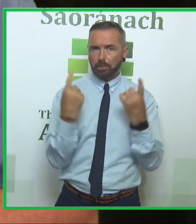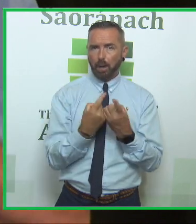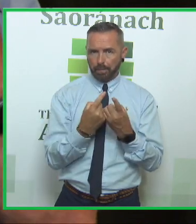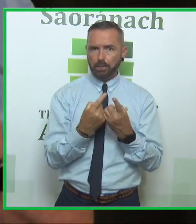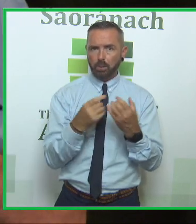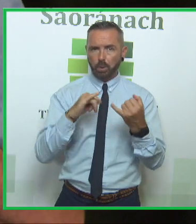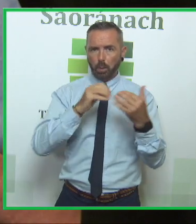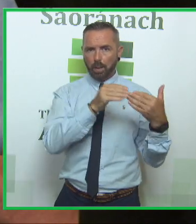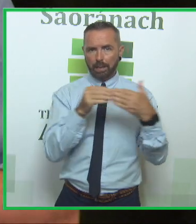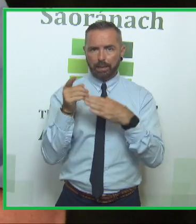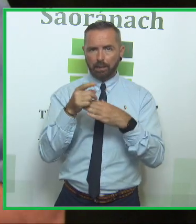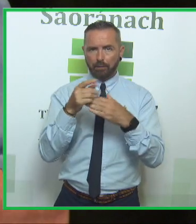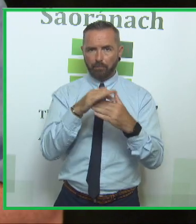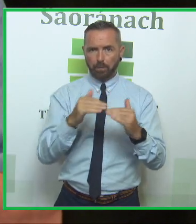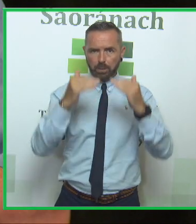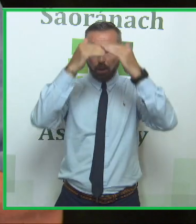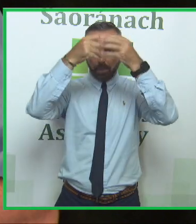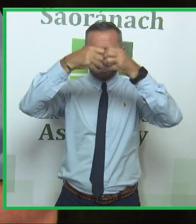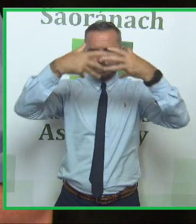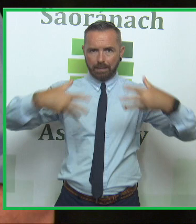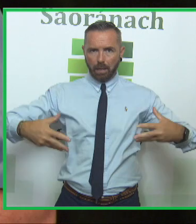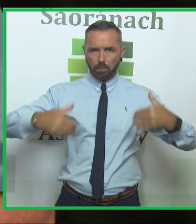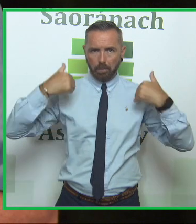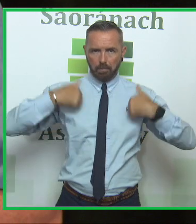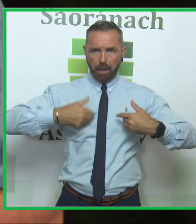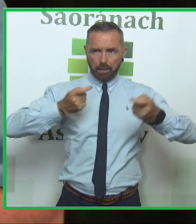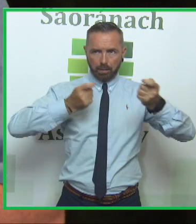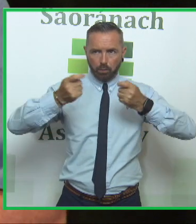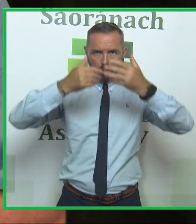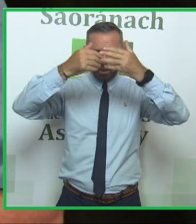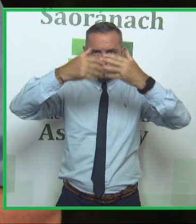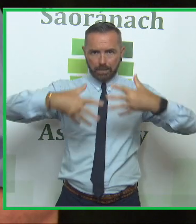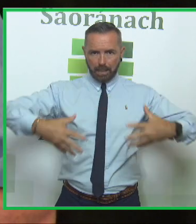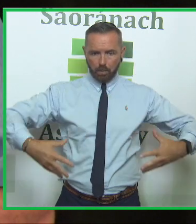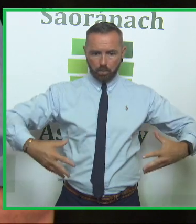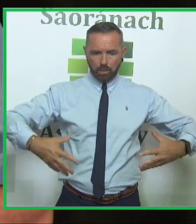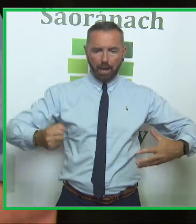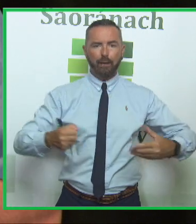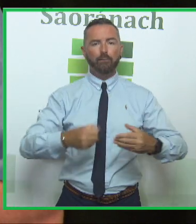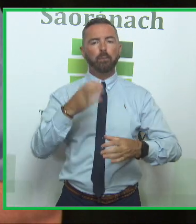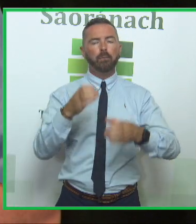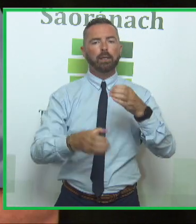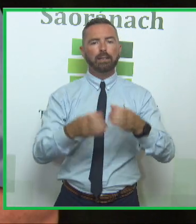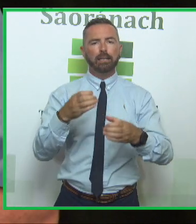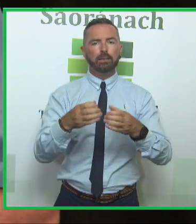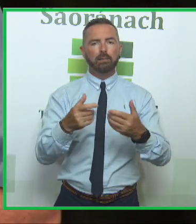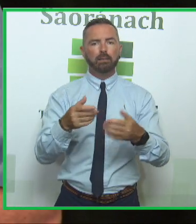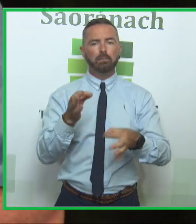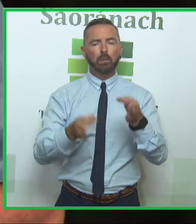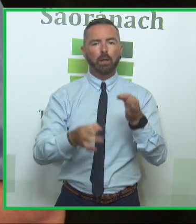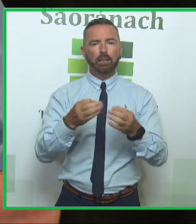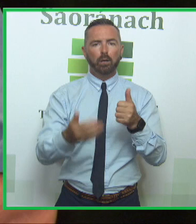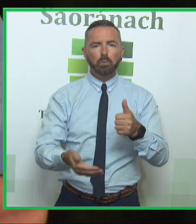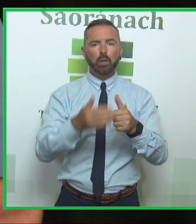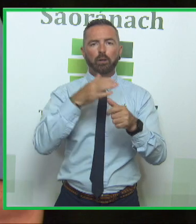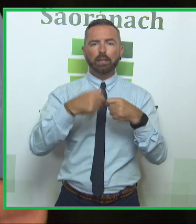led at the top by the man or woman in charge at the top, and is given the political priority that it needs. Okay,